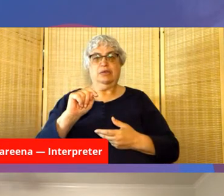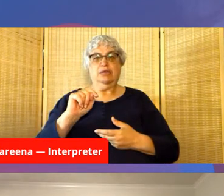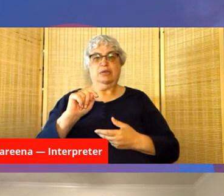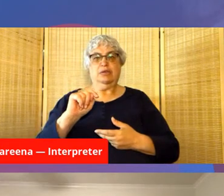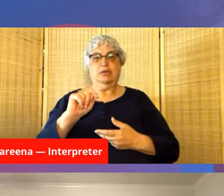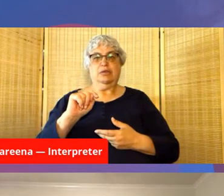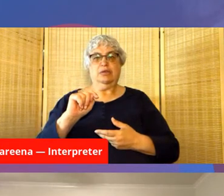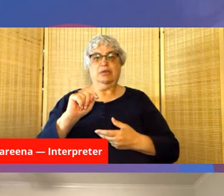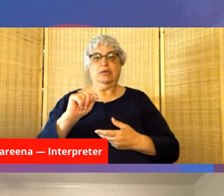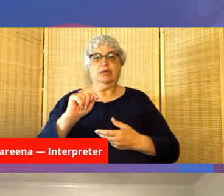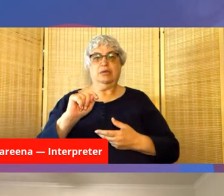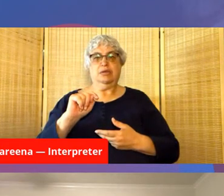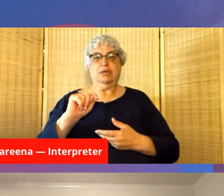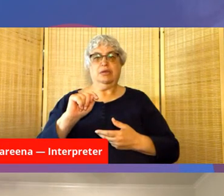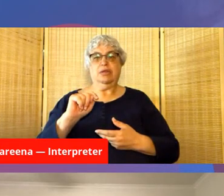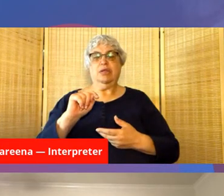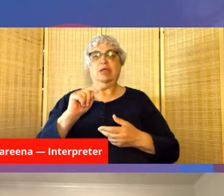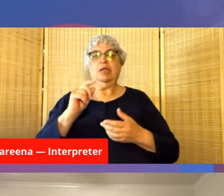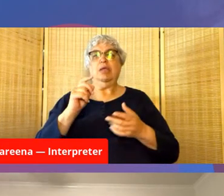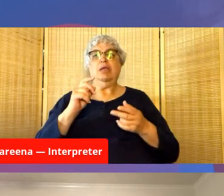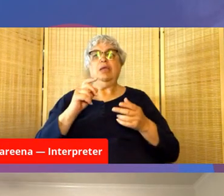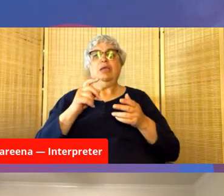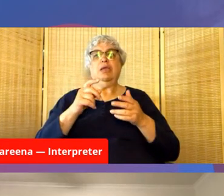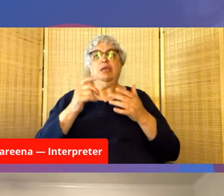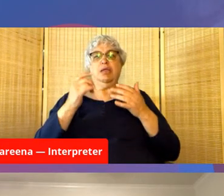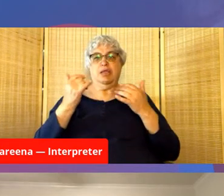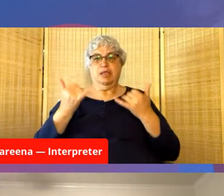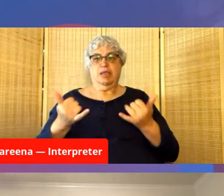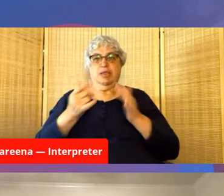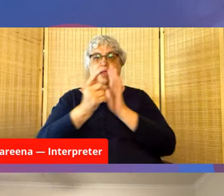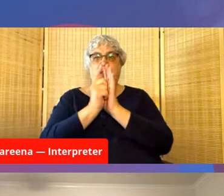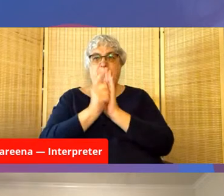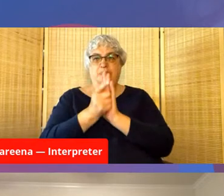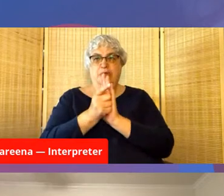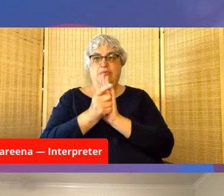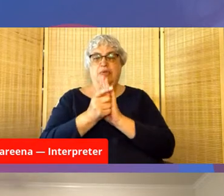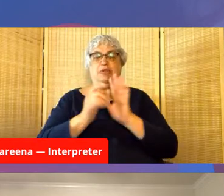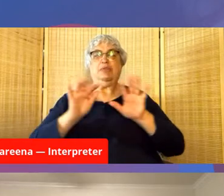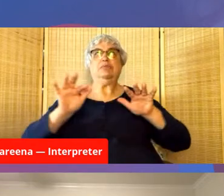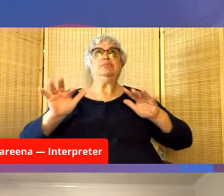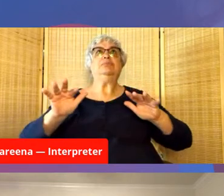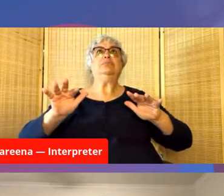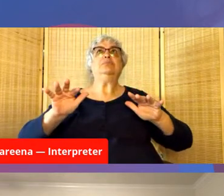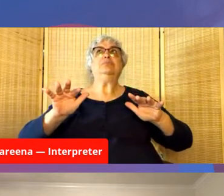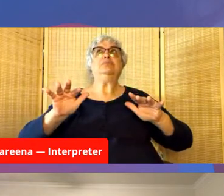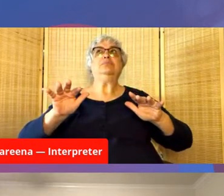you know, being in the moment and being in that state